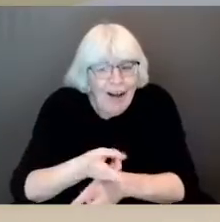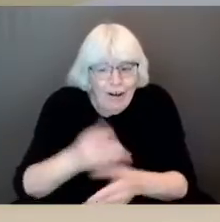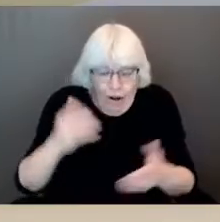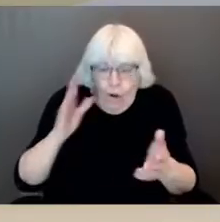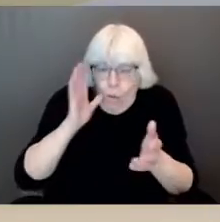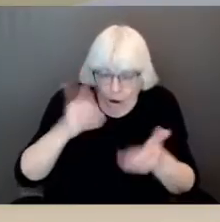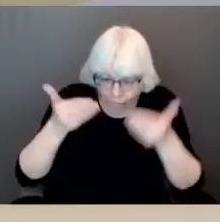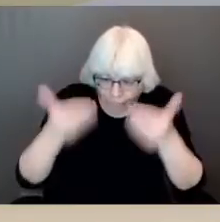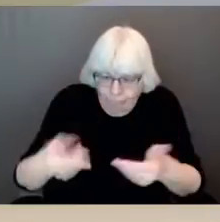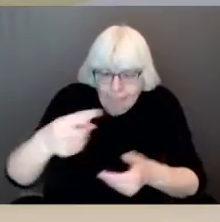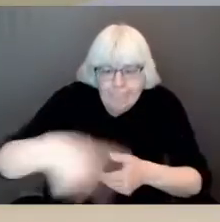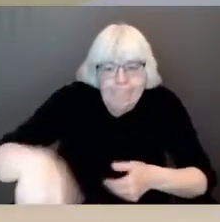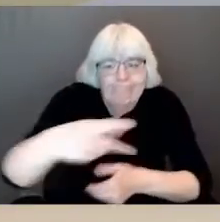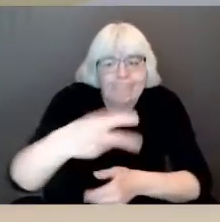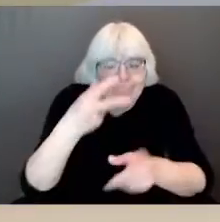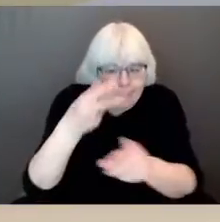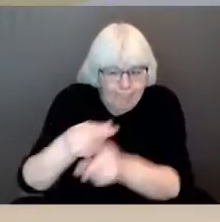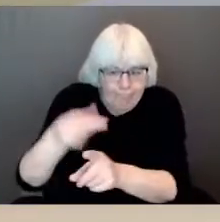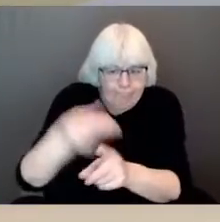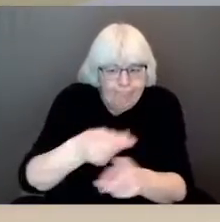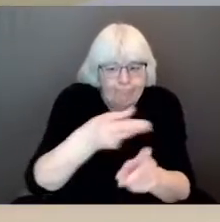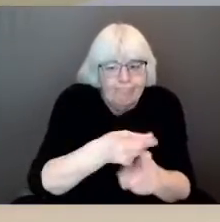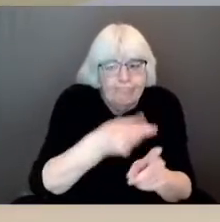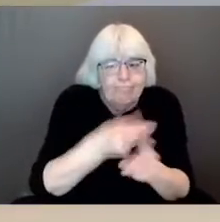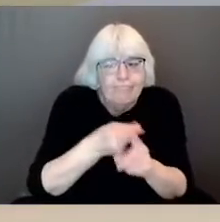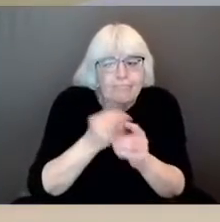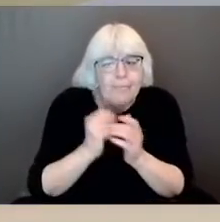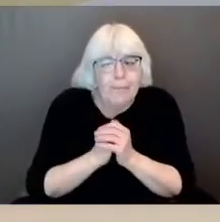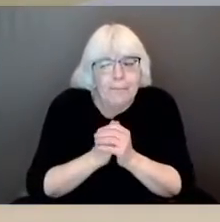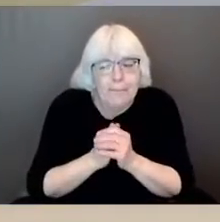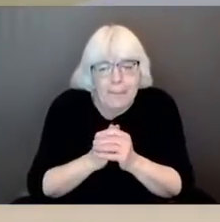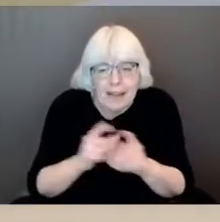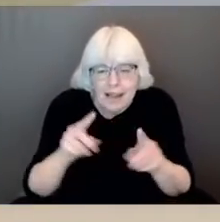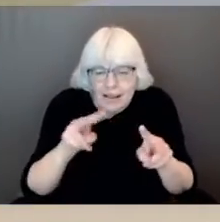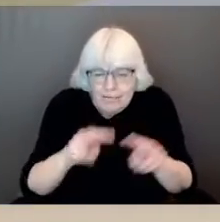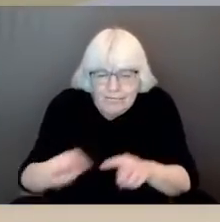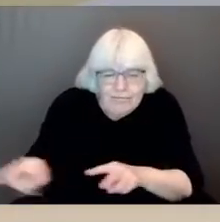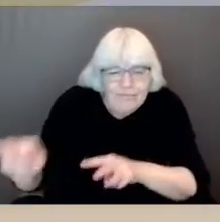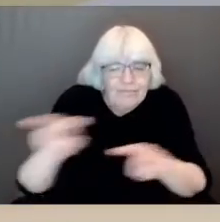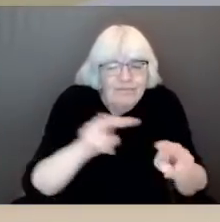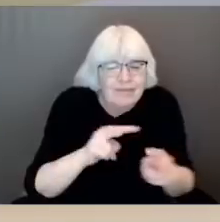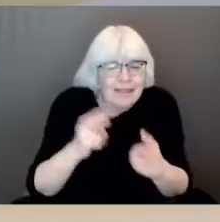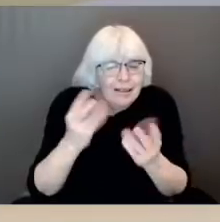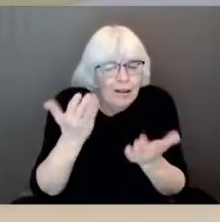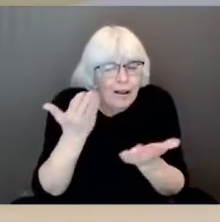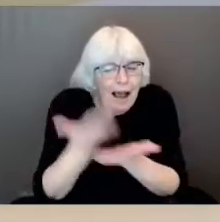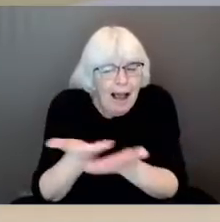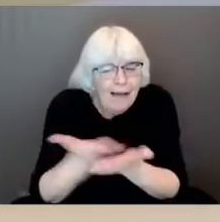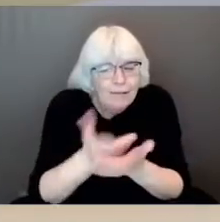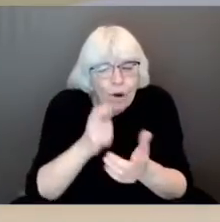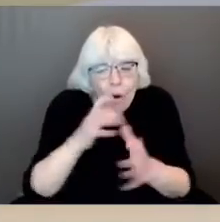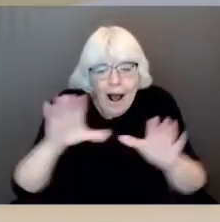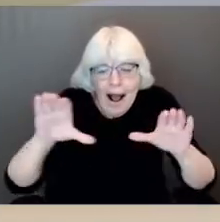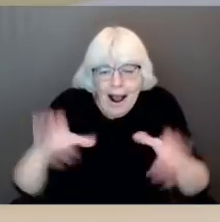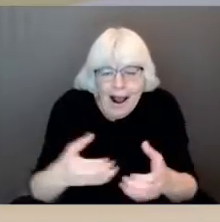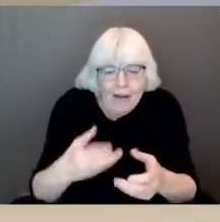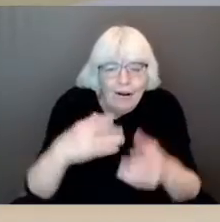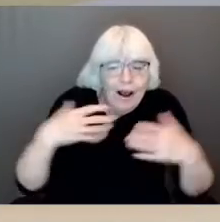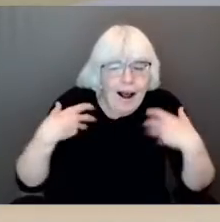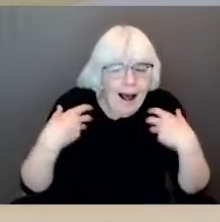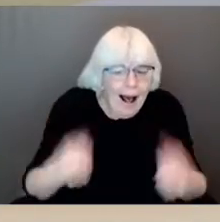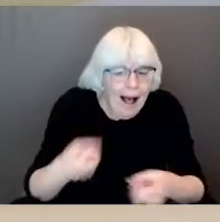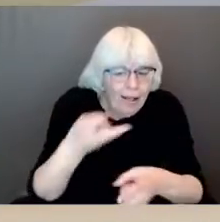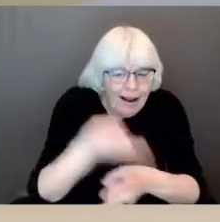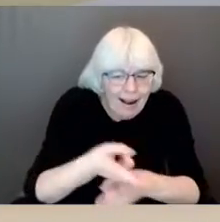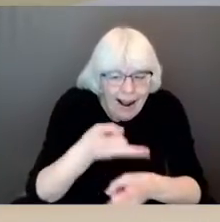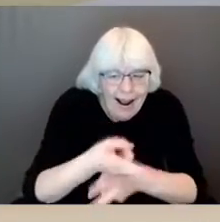also looking at the evidence for other groups like healthcare workers, and particularly those who had